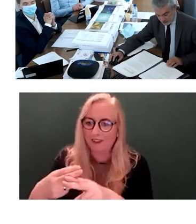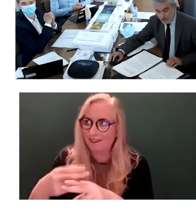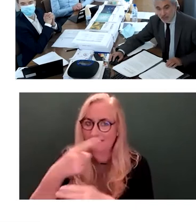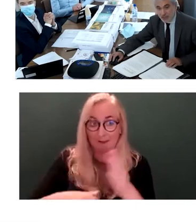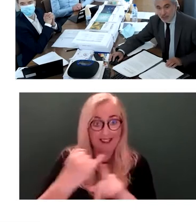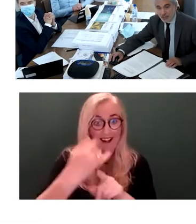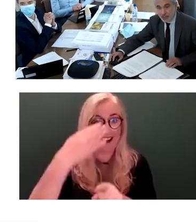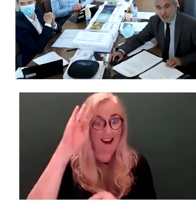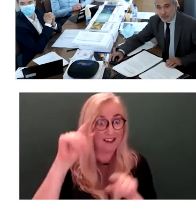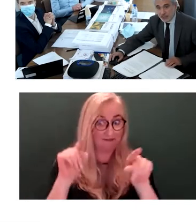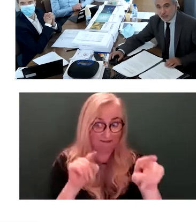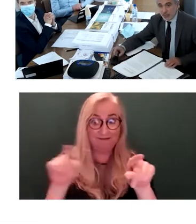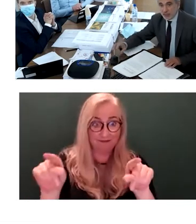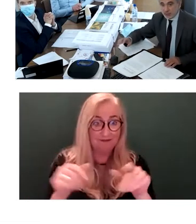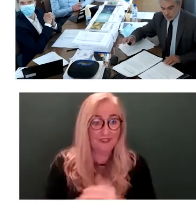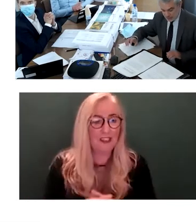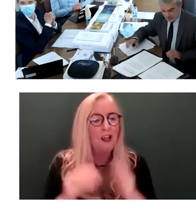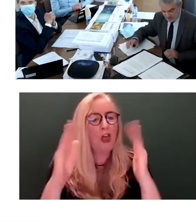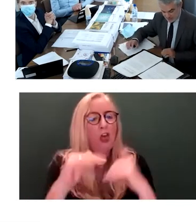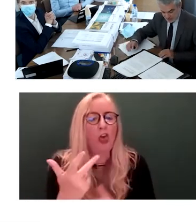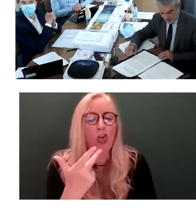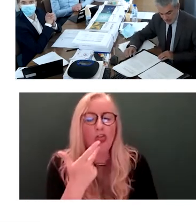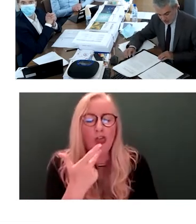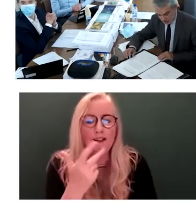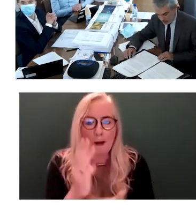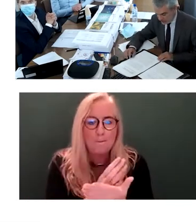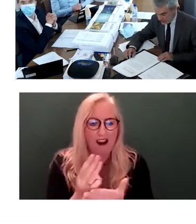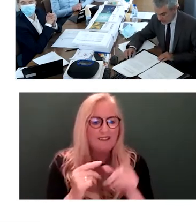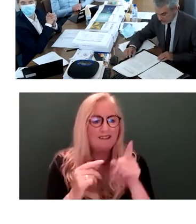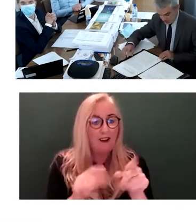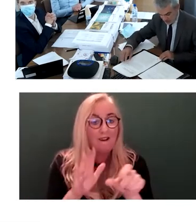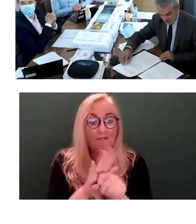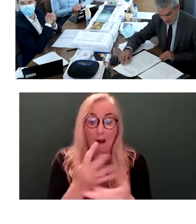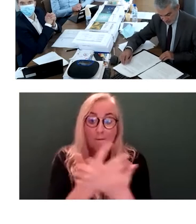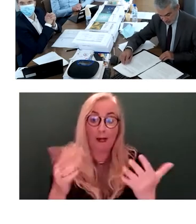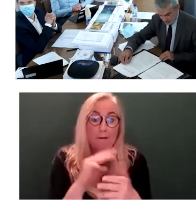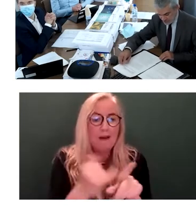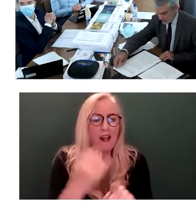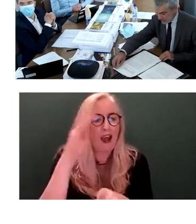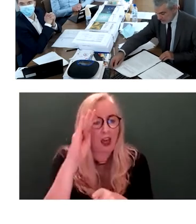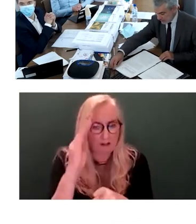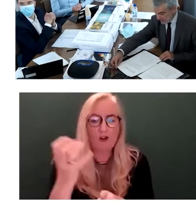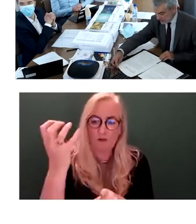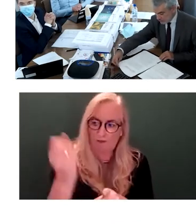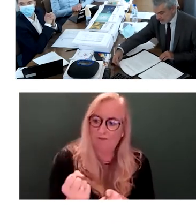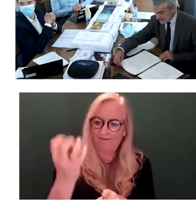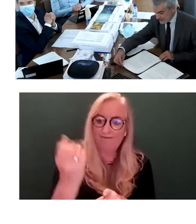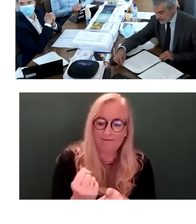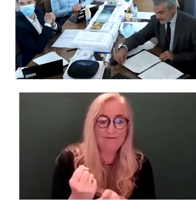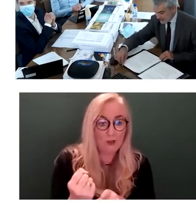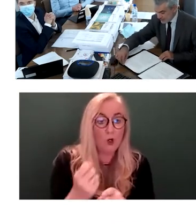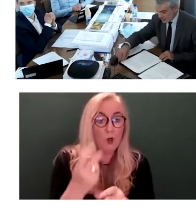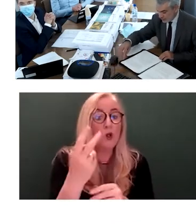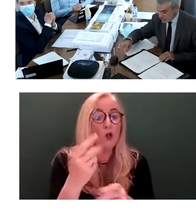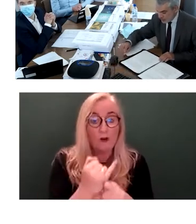countries. The third point I want to say is that many people in Ireland receive disability benefit. In